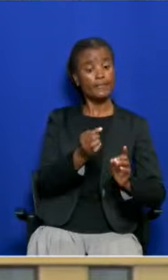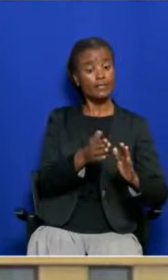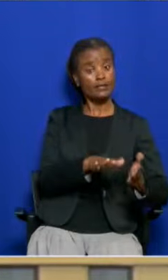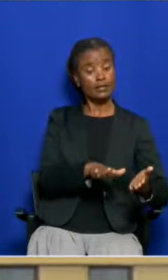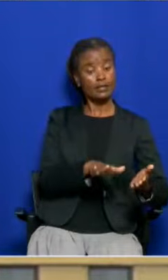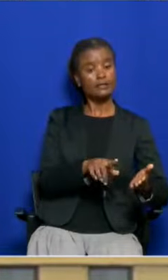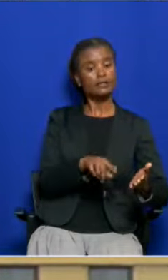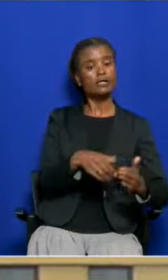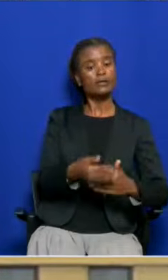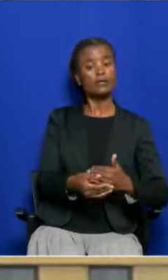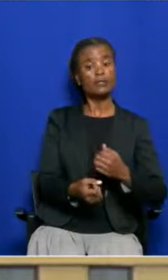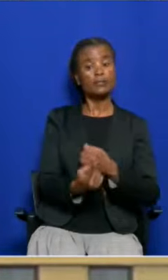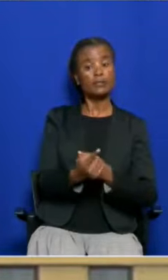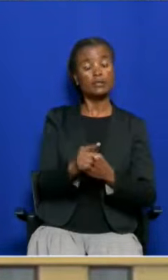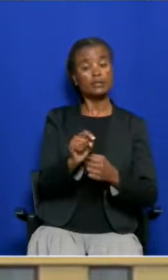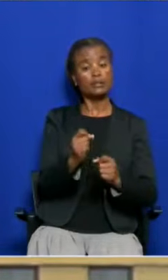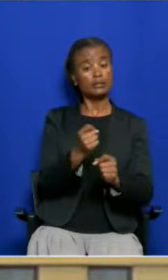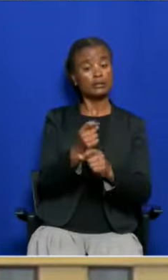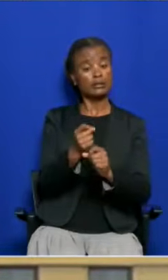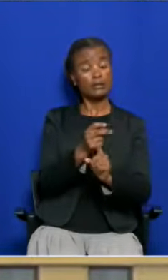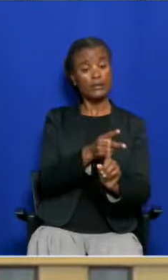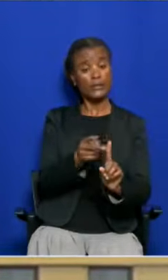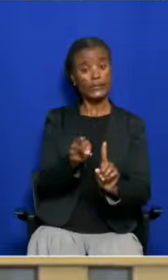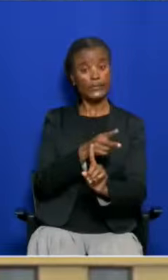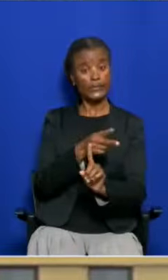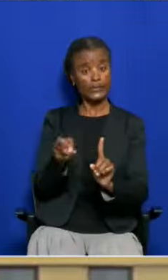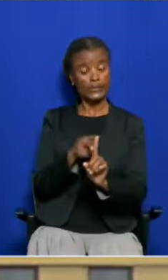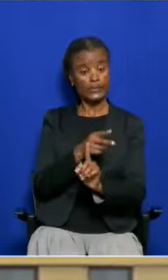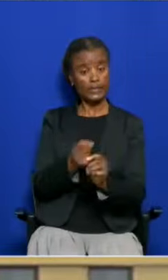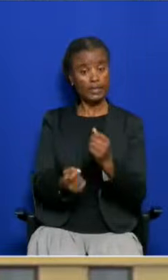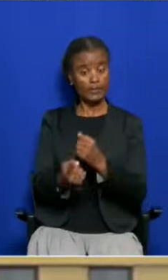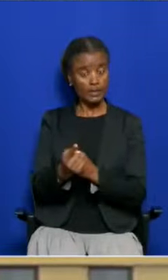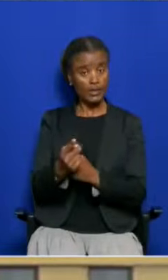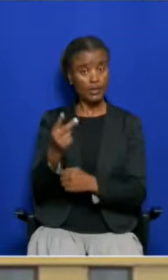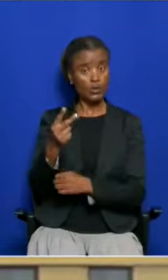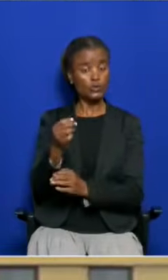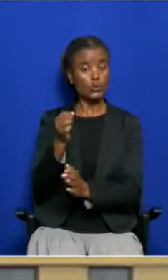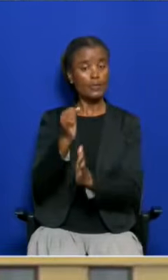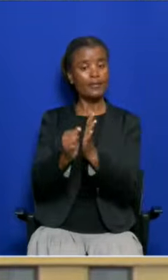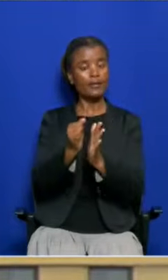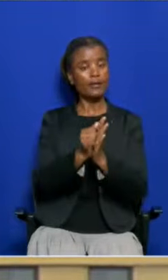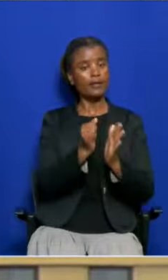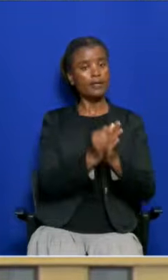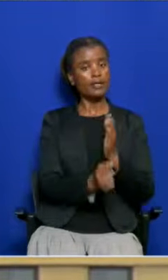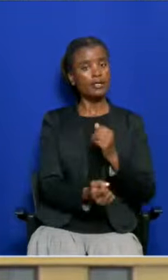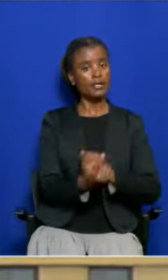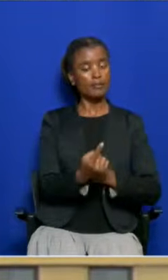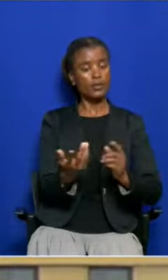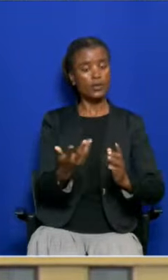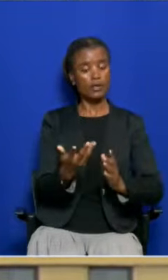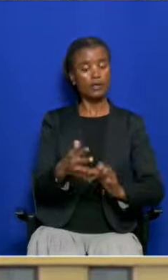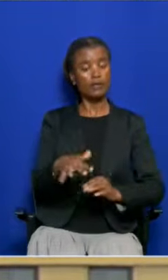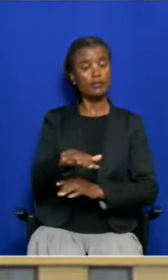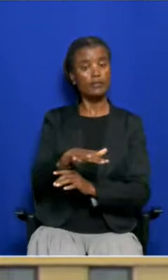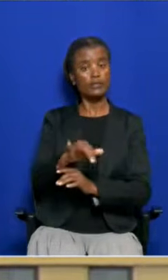or taxi murders in Johannesburg, Pretoria